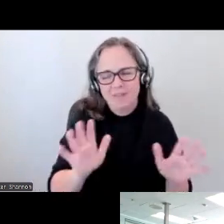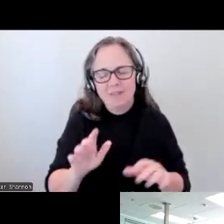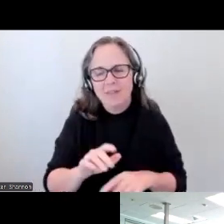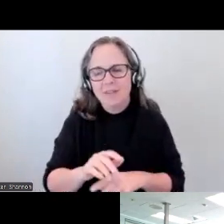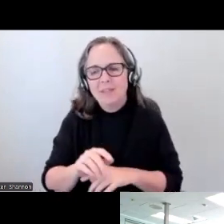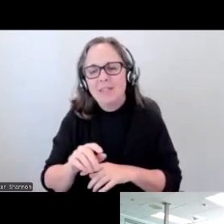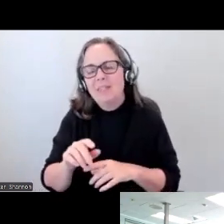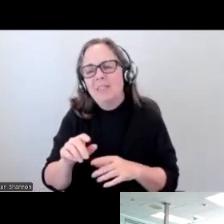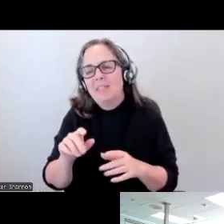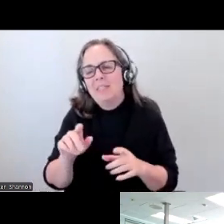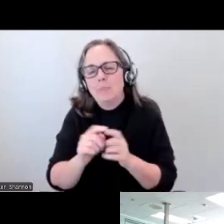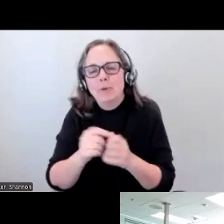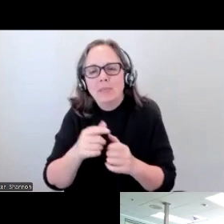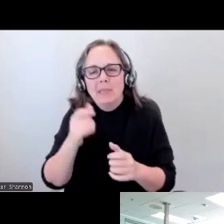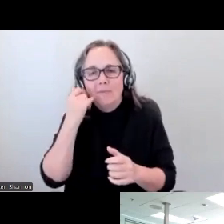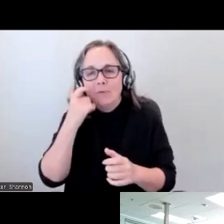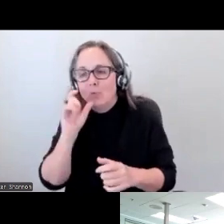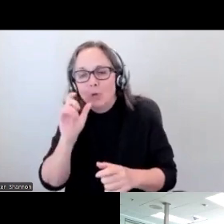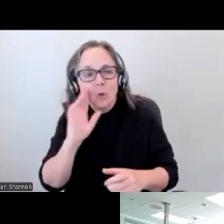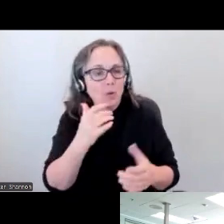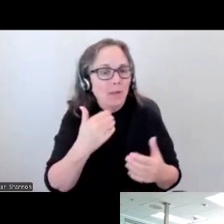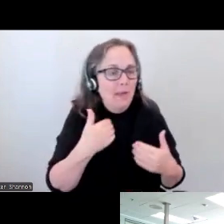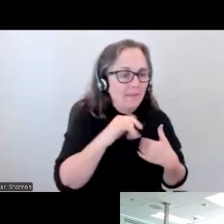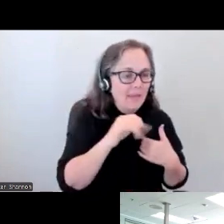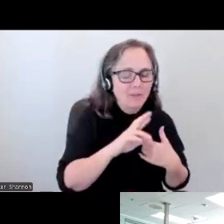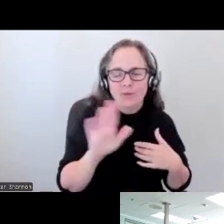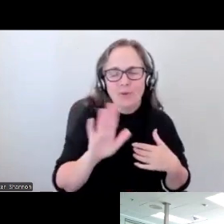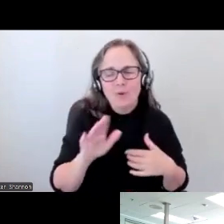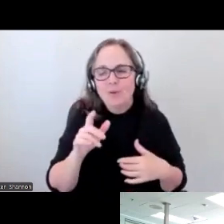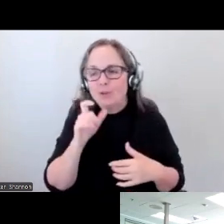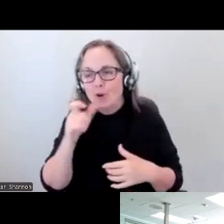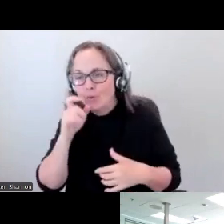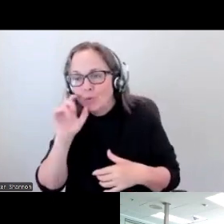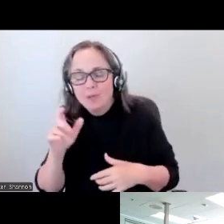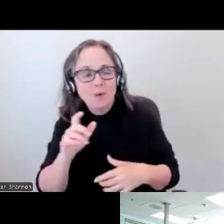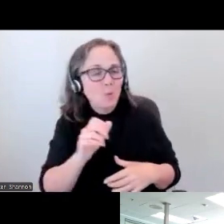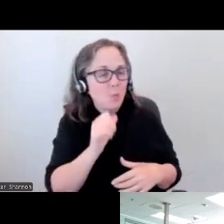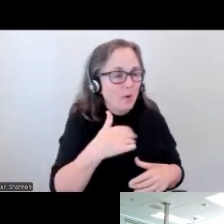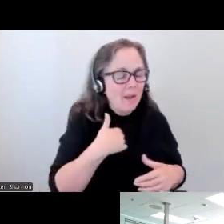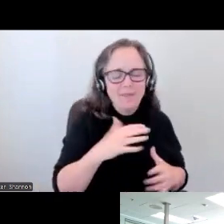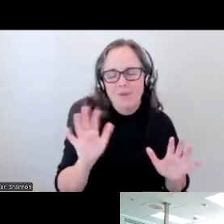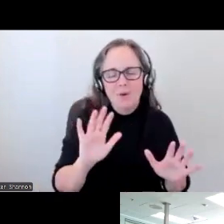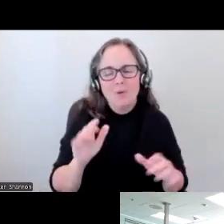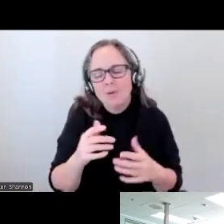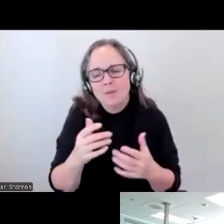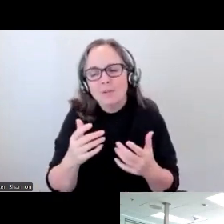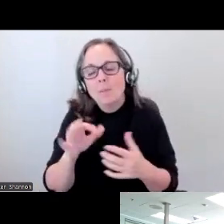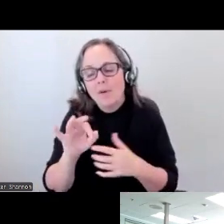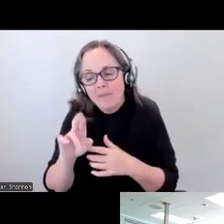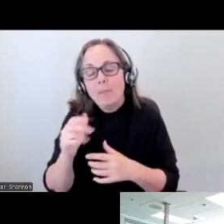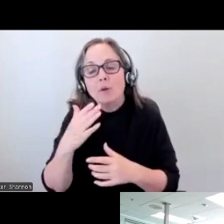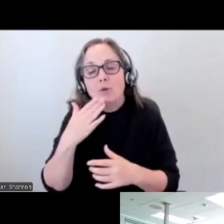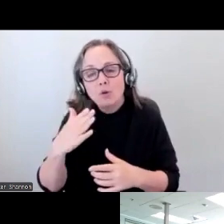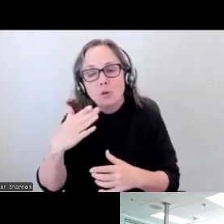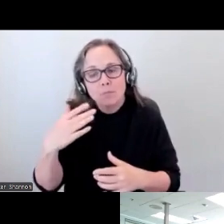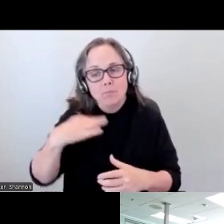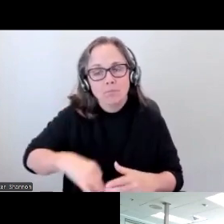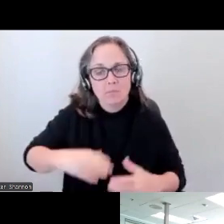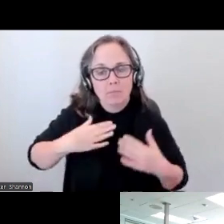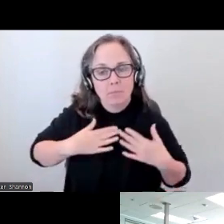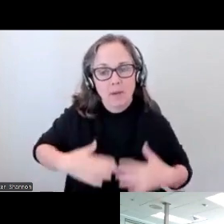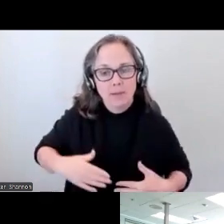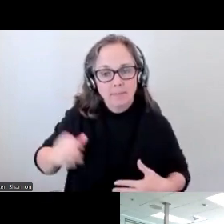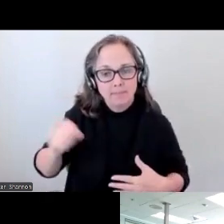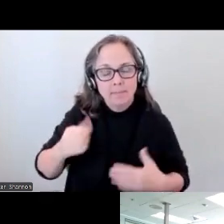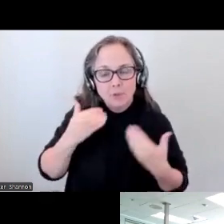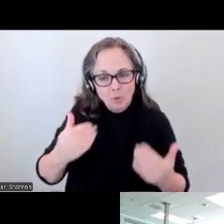cancer. It's just a combination of these risk and benefits. So fiber is good for you and you should take it. There